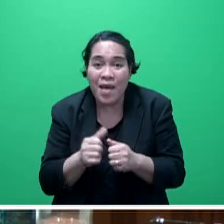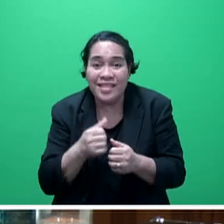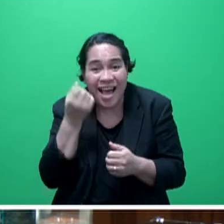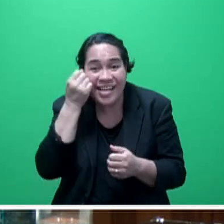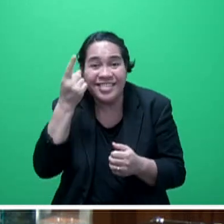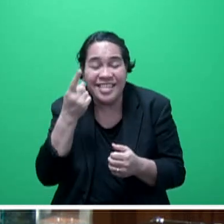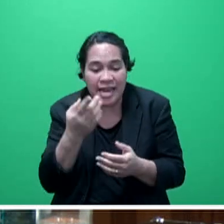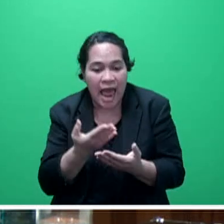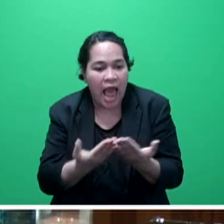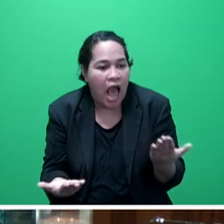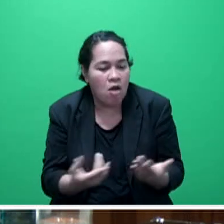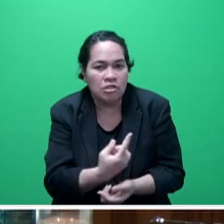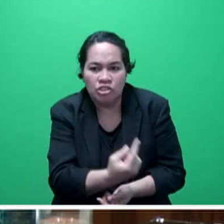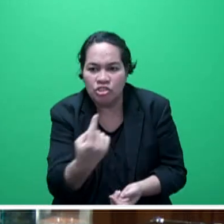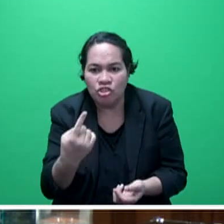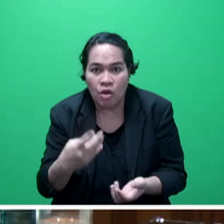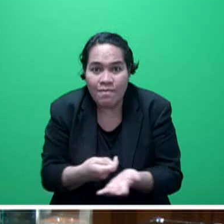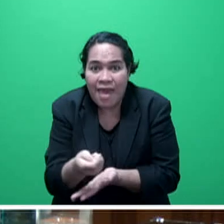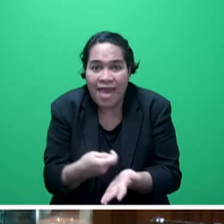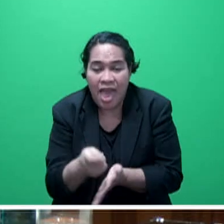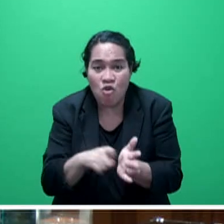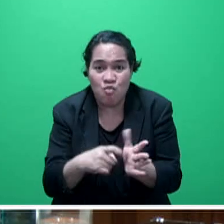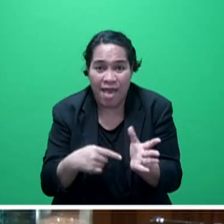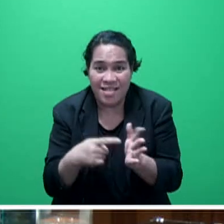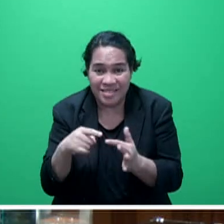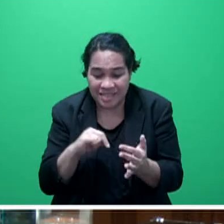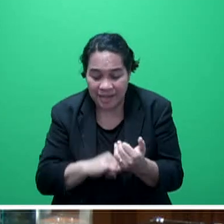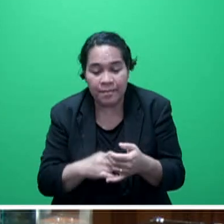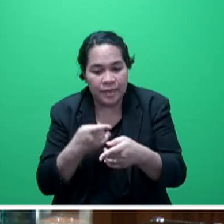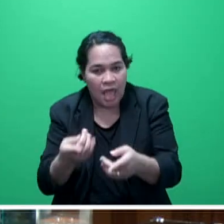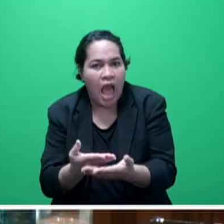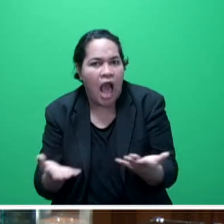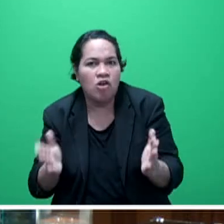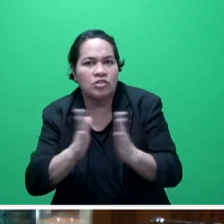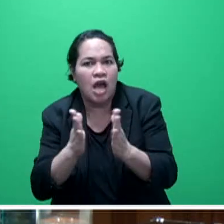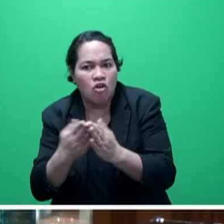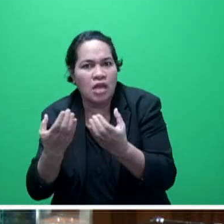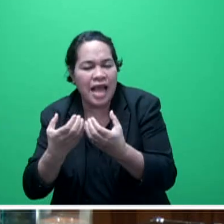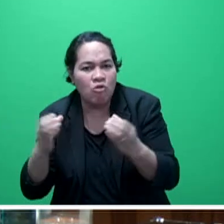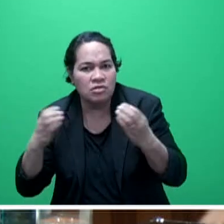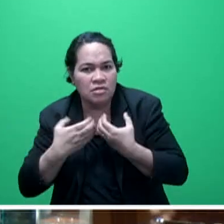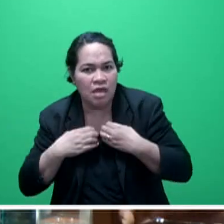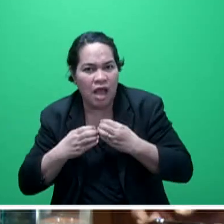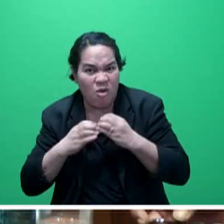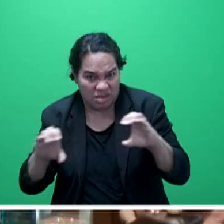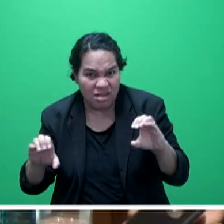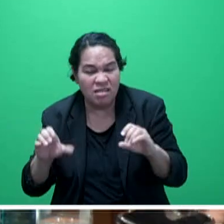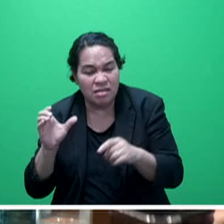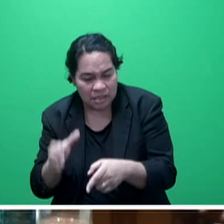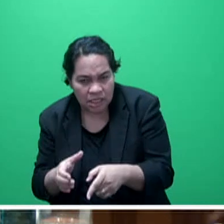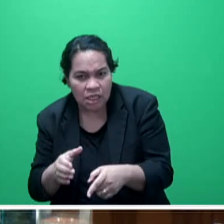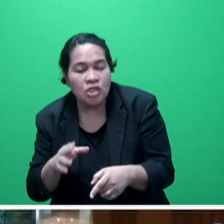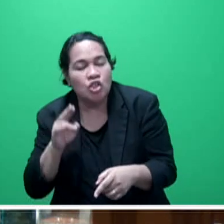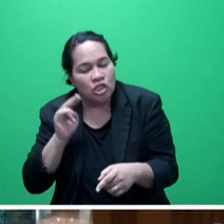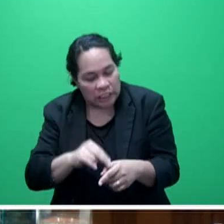each ratepayer's ability to pay rates and for the councils to respond to those who are in legitimate distress, all councils